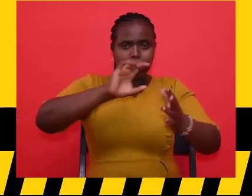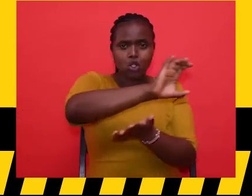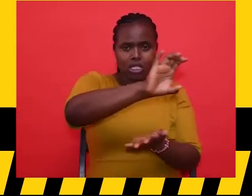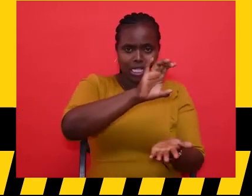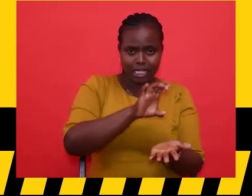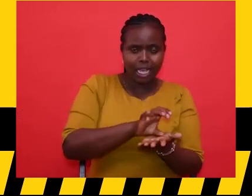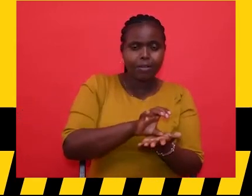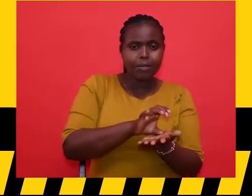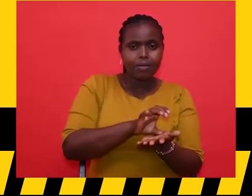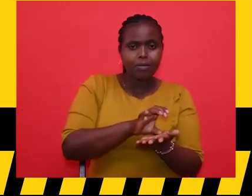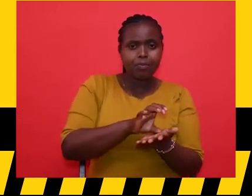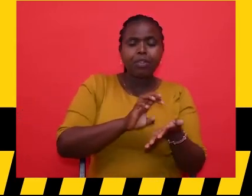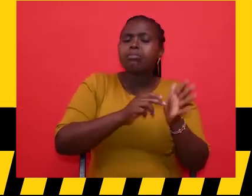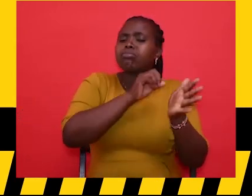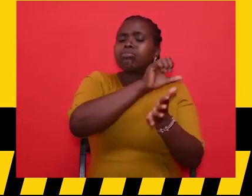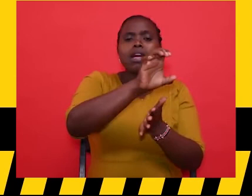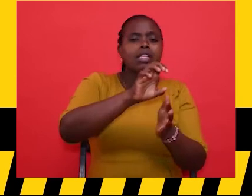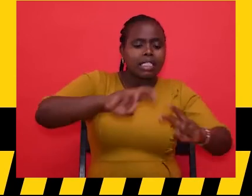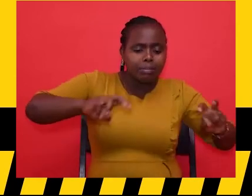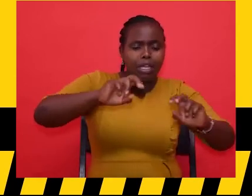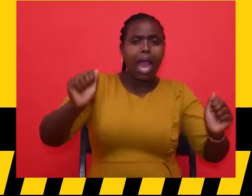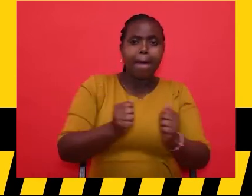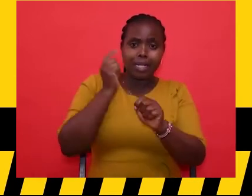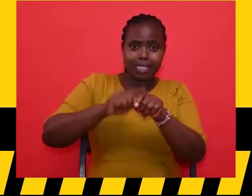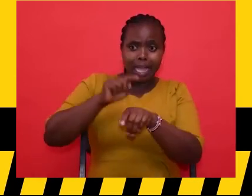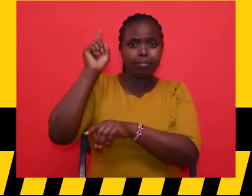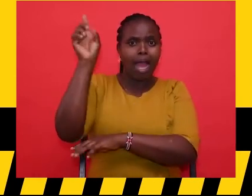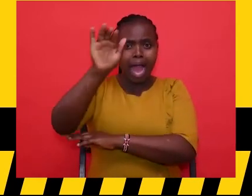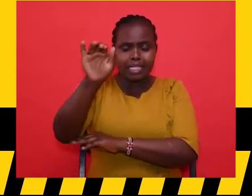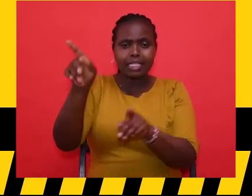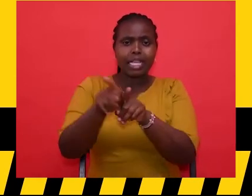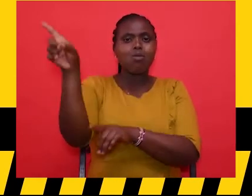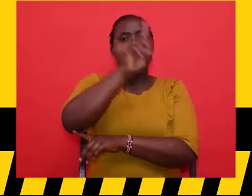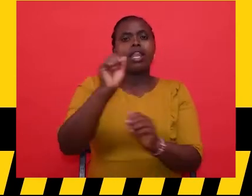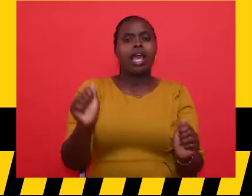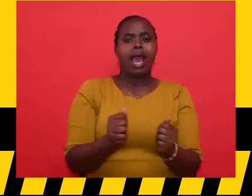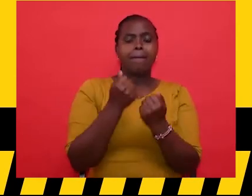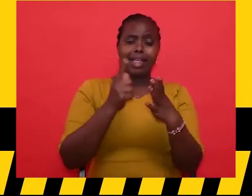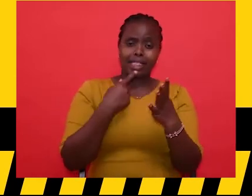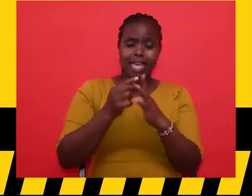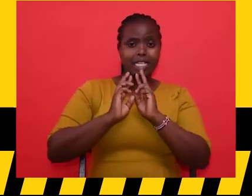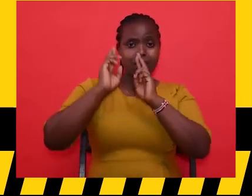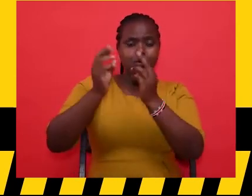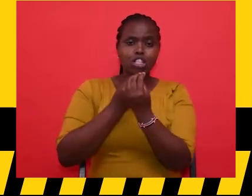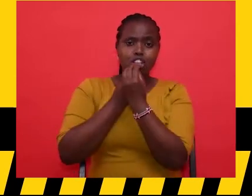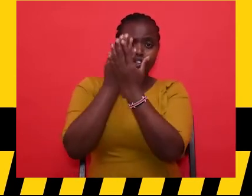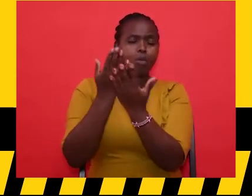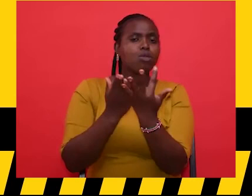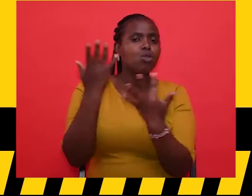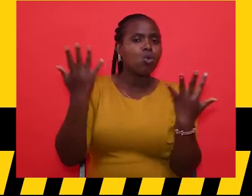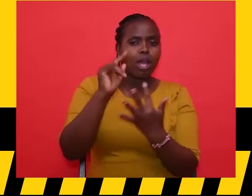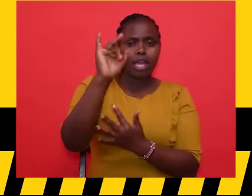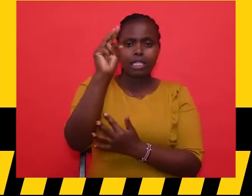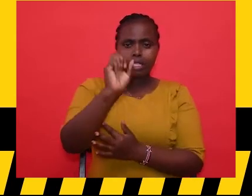the inspection center. Inspection will take place on the dates and takes 1 day. The inspection report will be updated on the client's